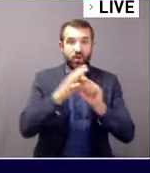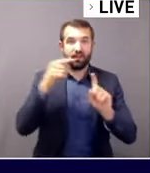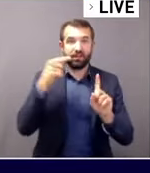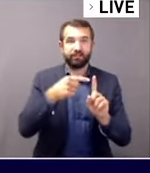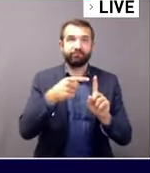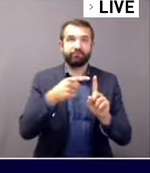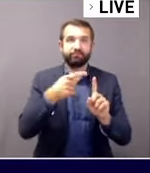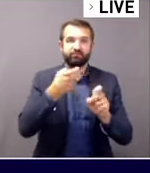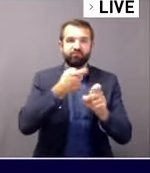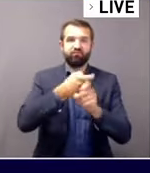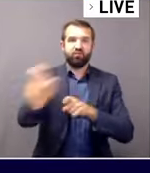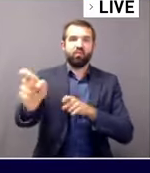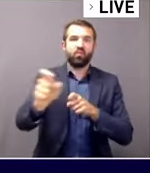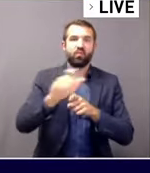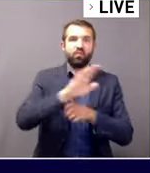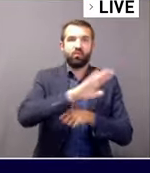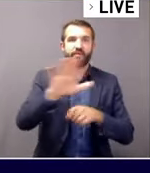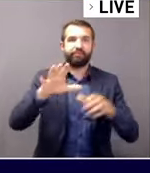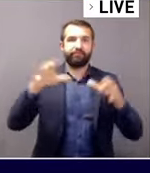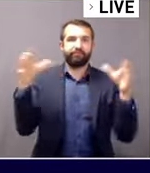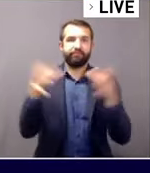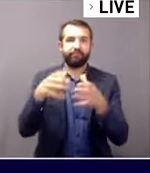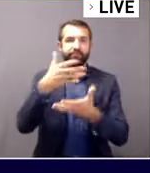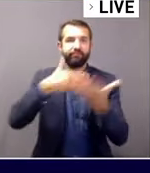literally where we least expect it.